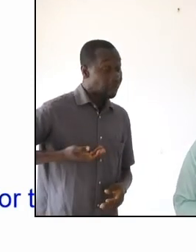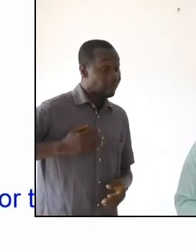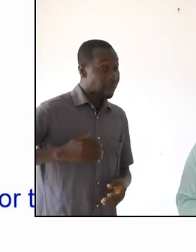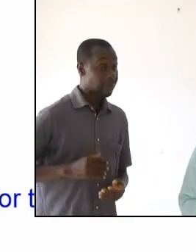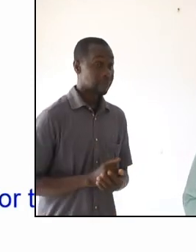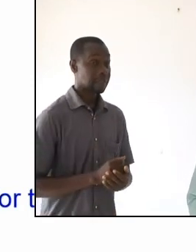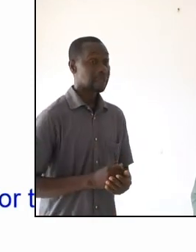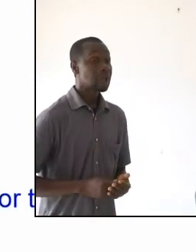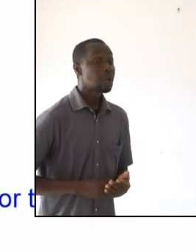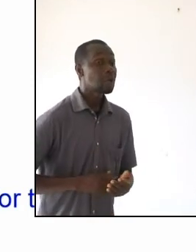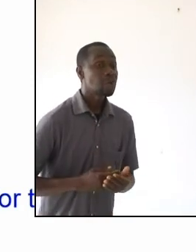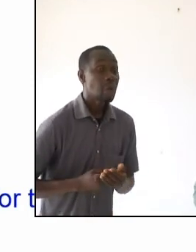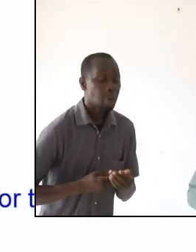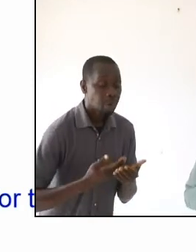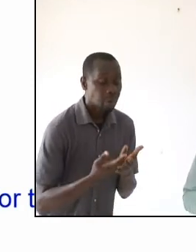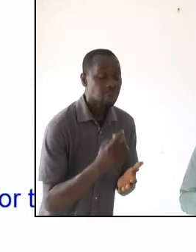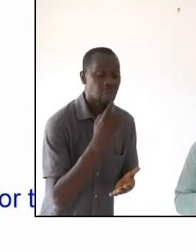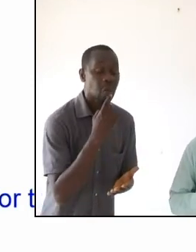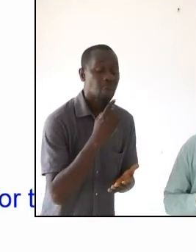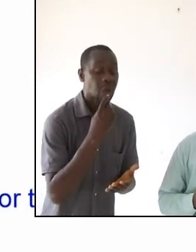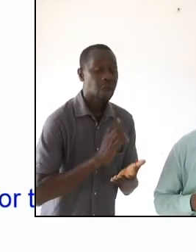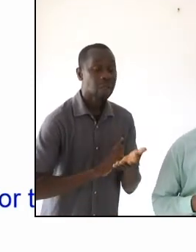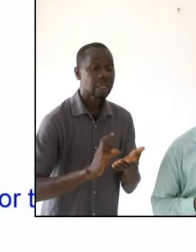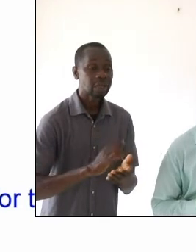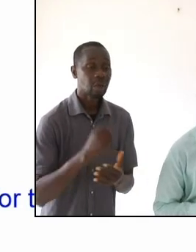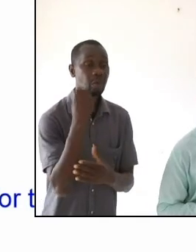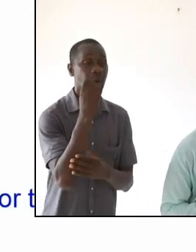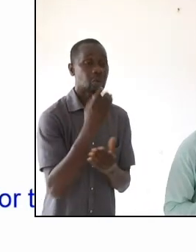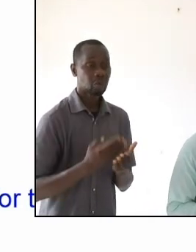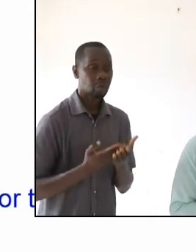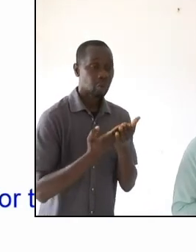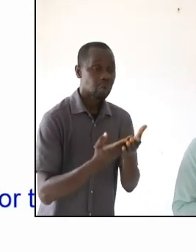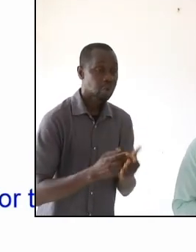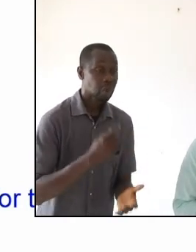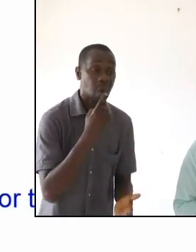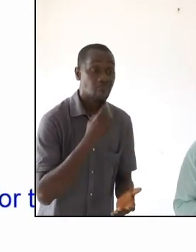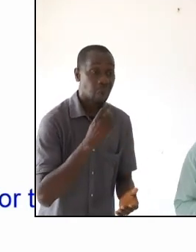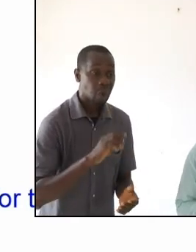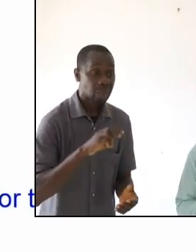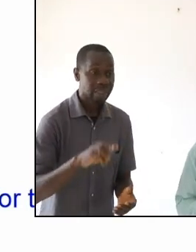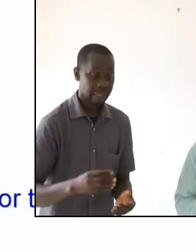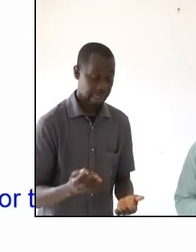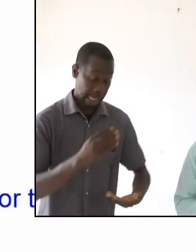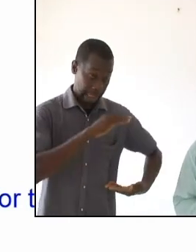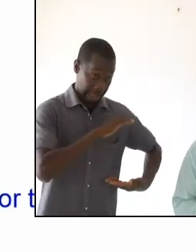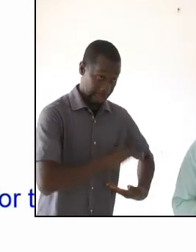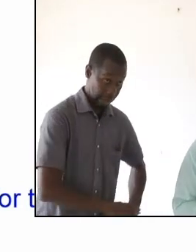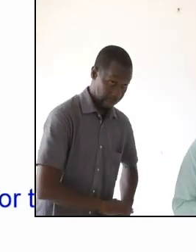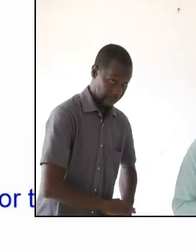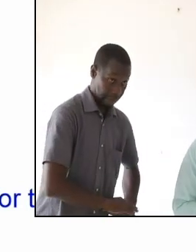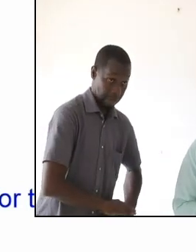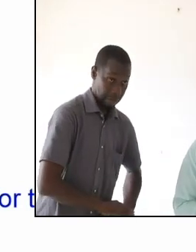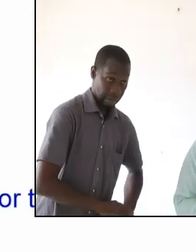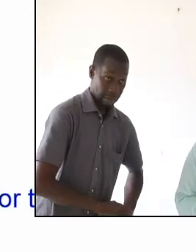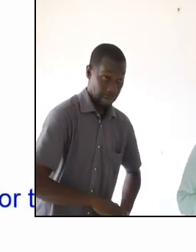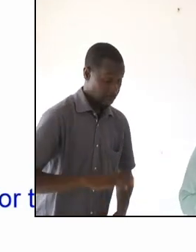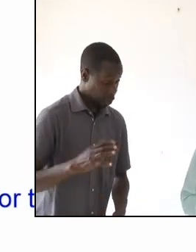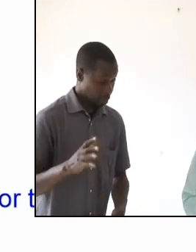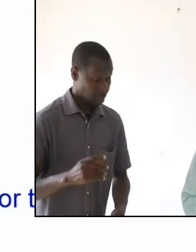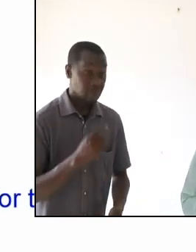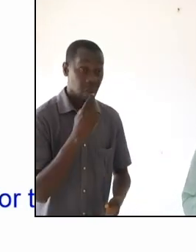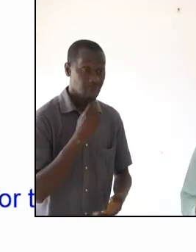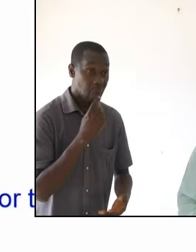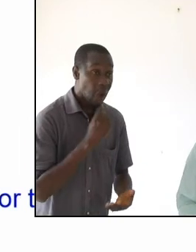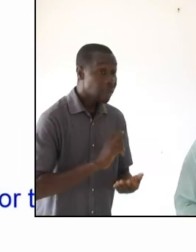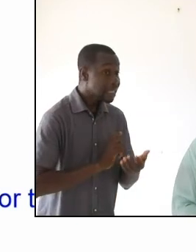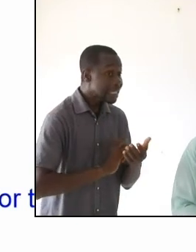they produce blood cells. Some bones produce blood cells, and they store some of these blood cells